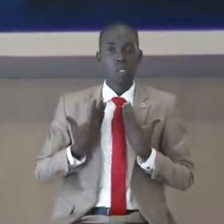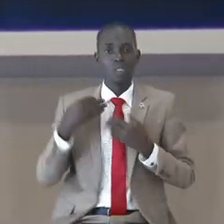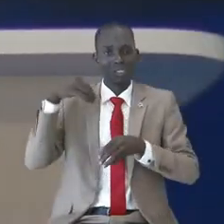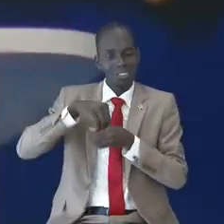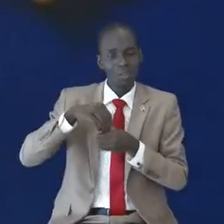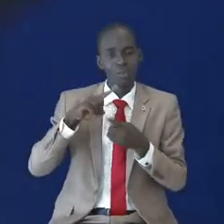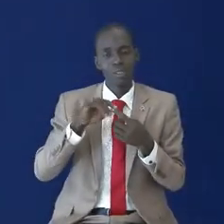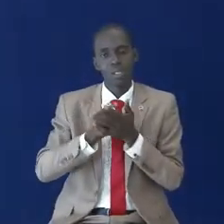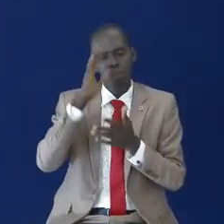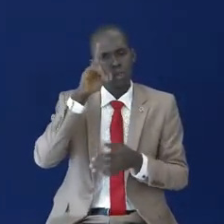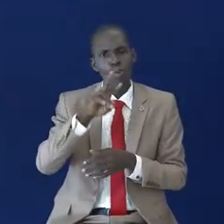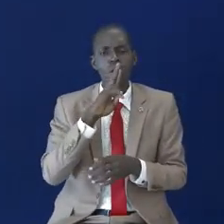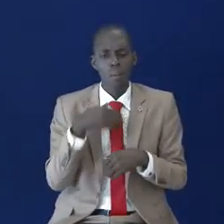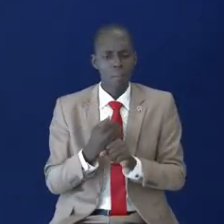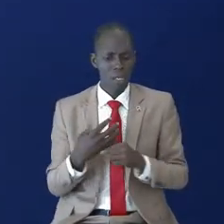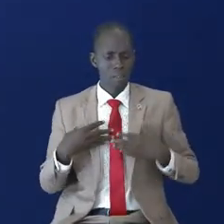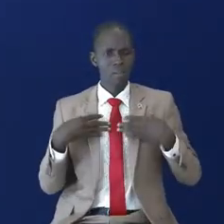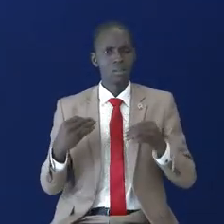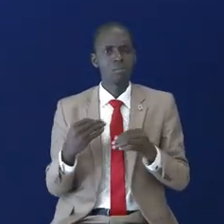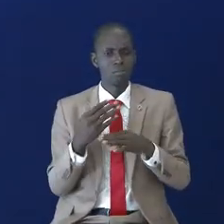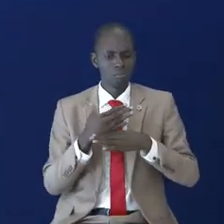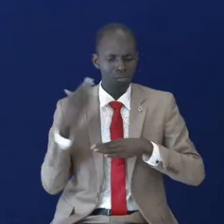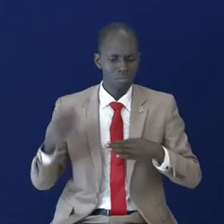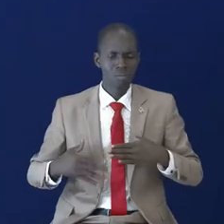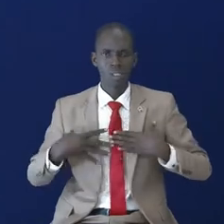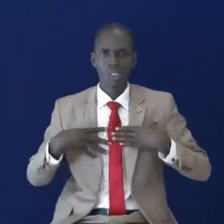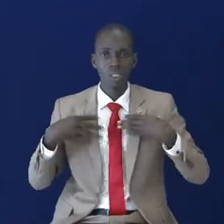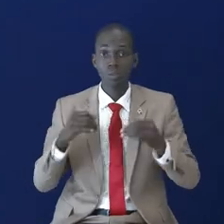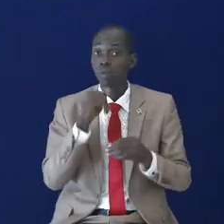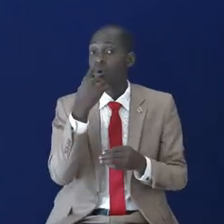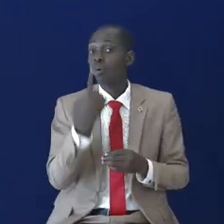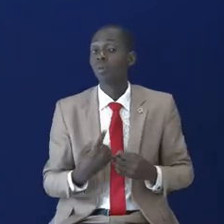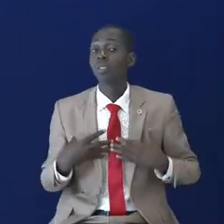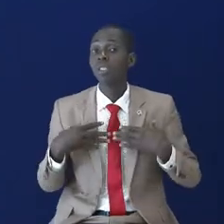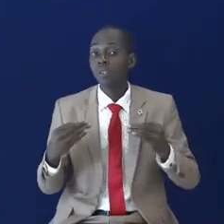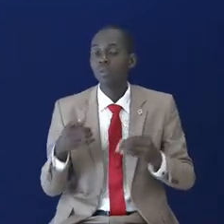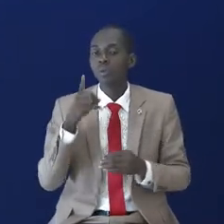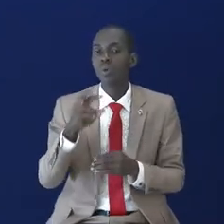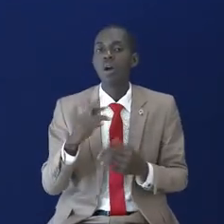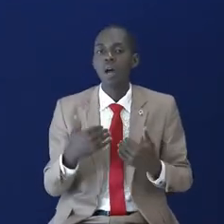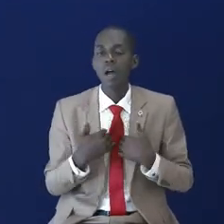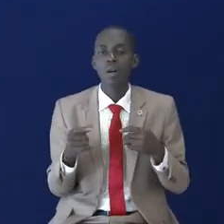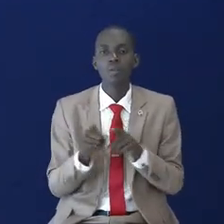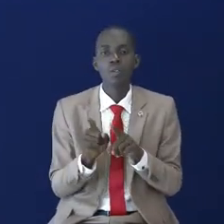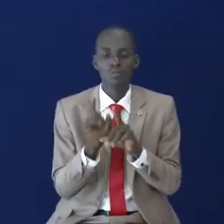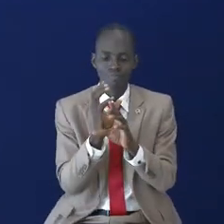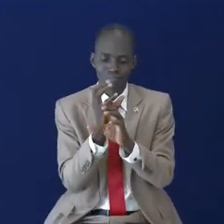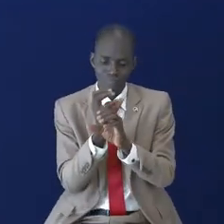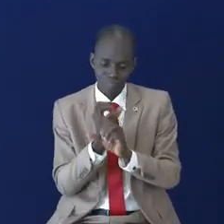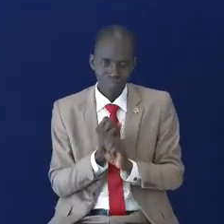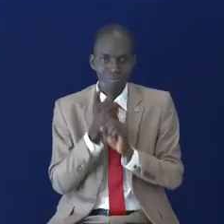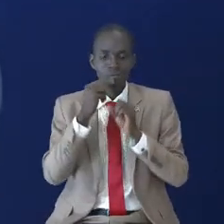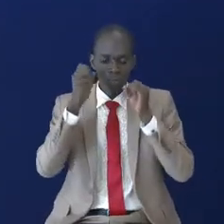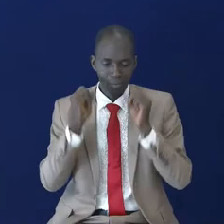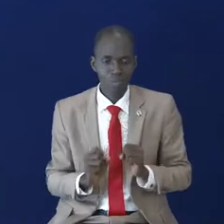made whole, you're healed. You have not only got healed, you have also got the power to go